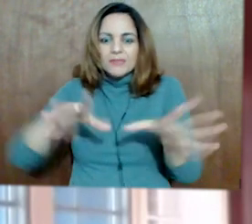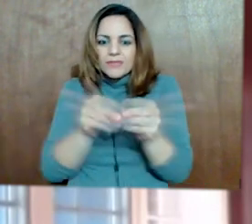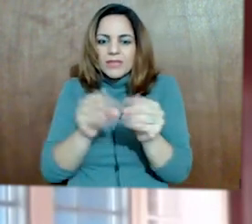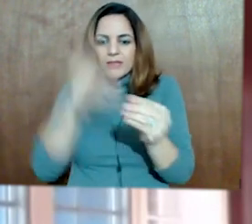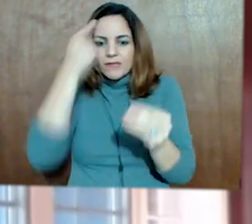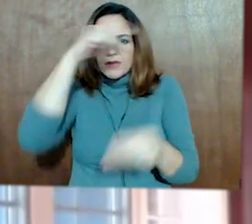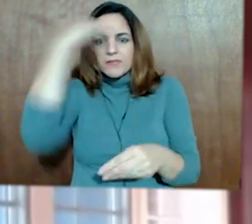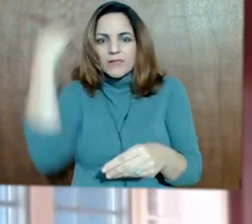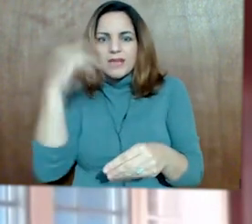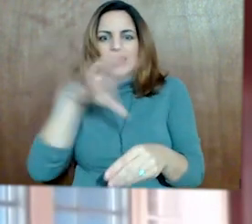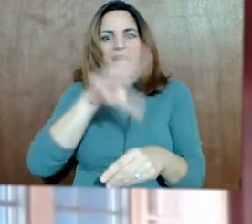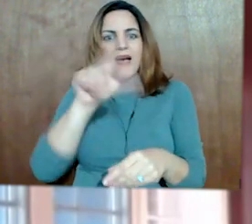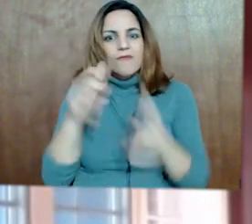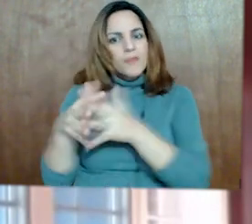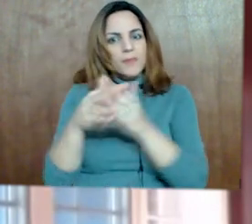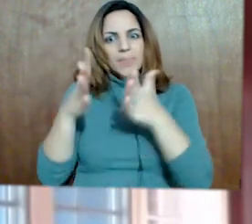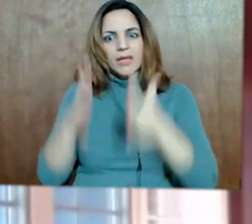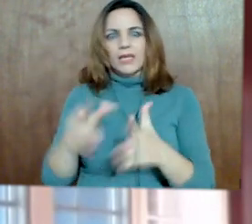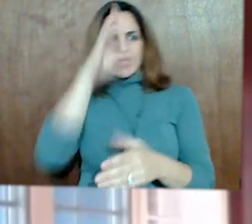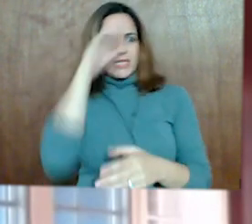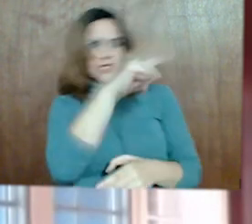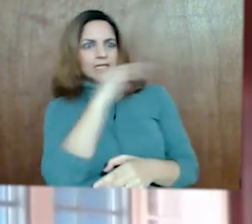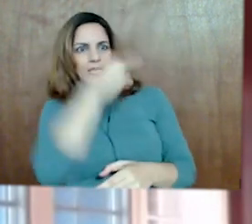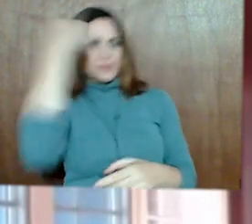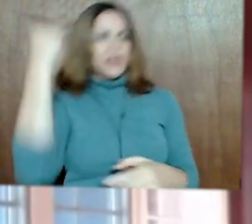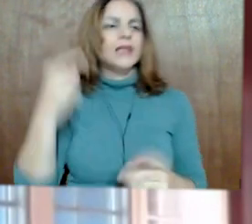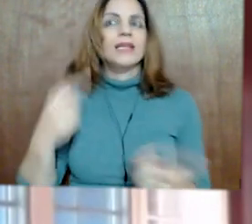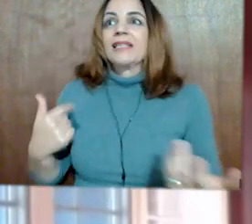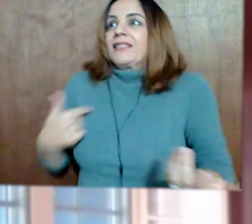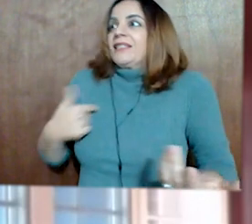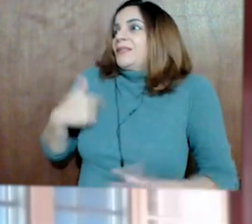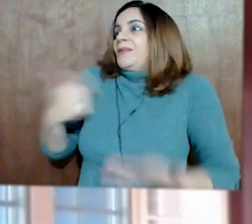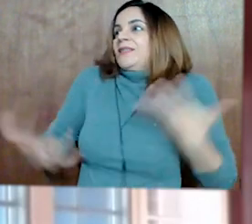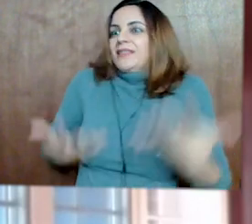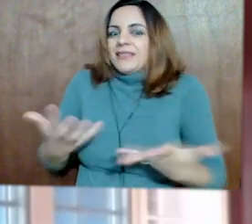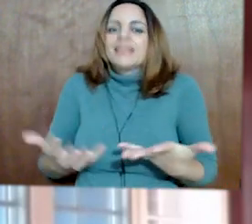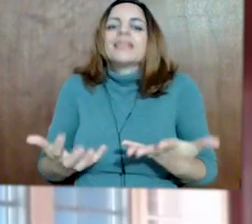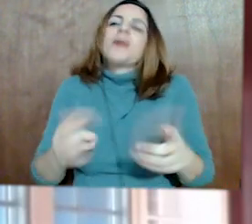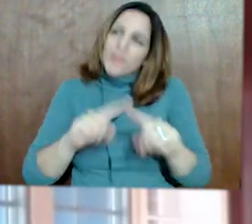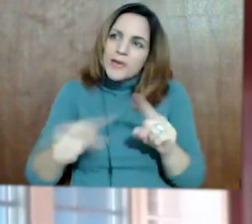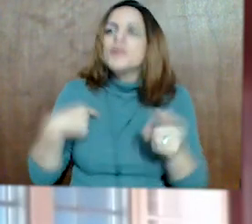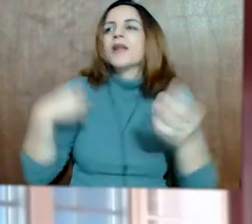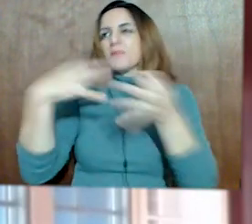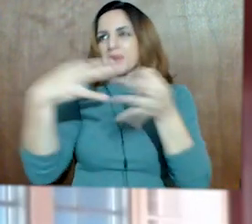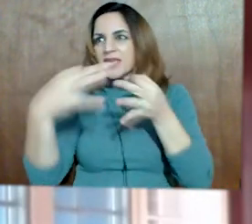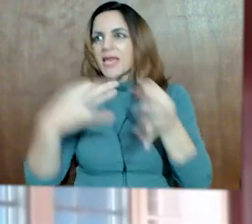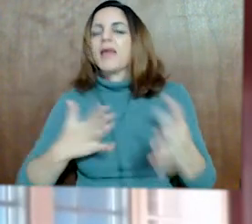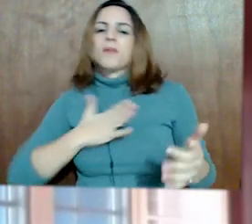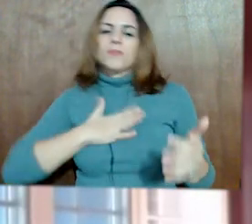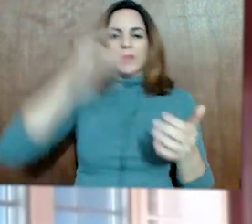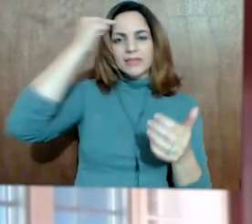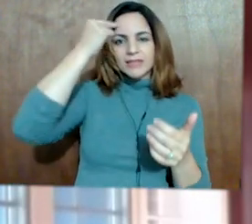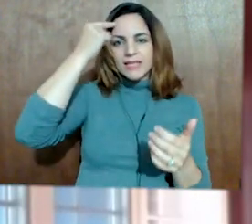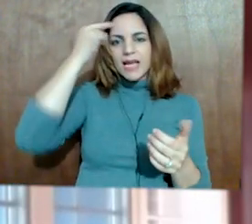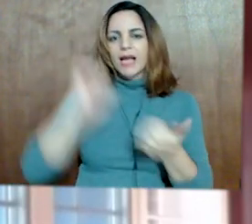a rant about the history of colonialism in Puerto Rico, the unities between the Puerto Rican community